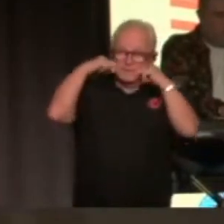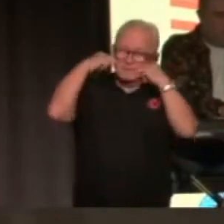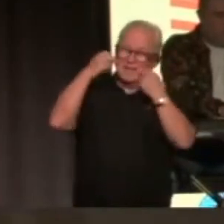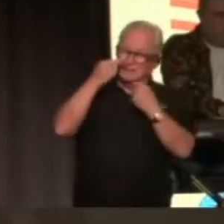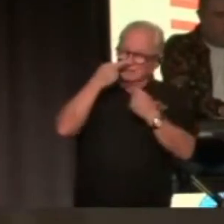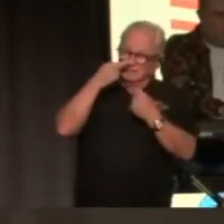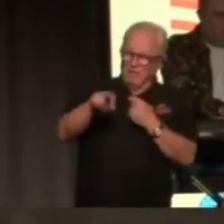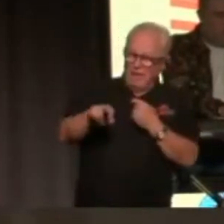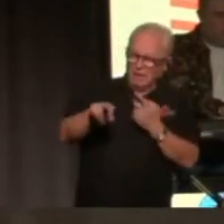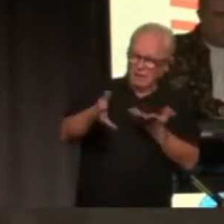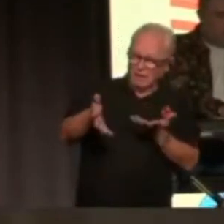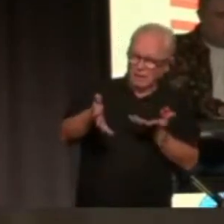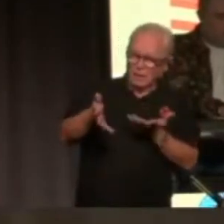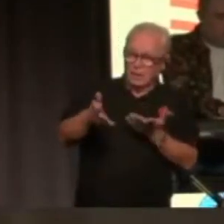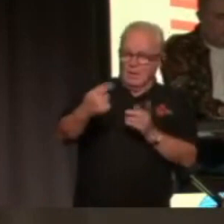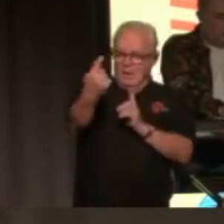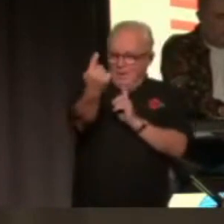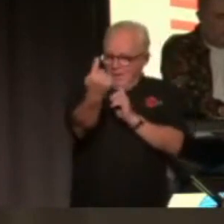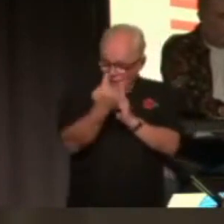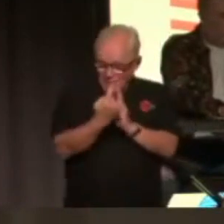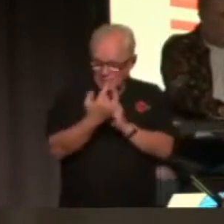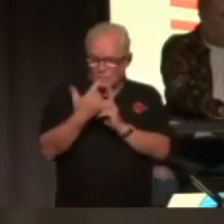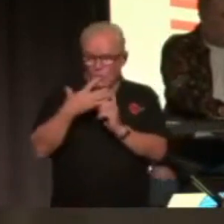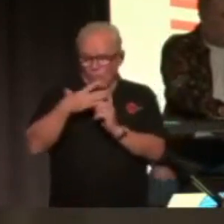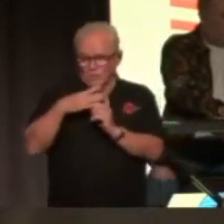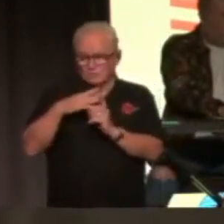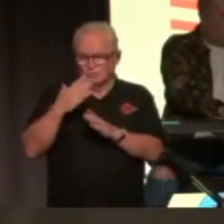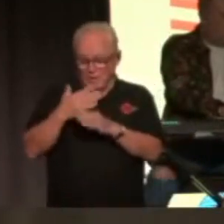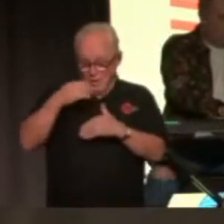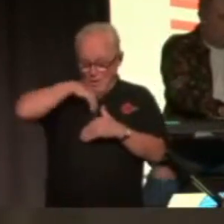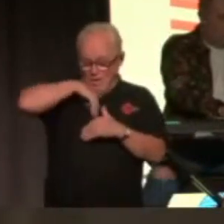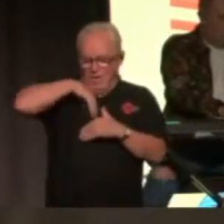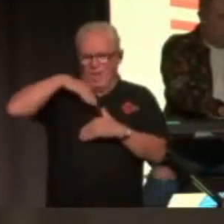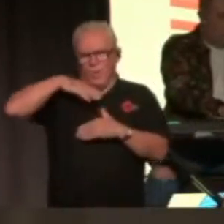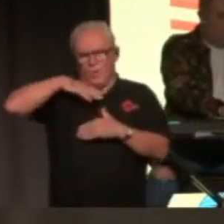and yet you're at that place where you wanna throw in the towel,